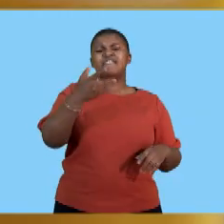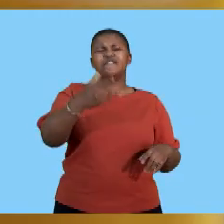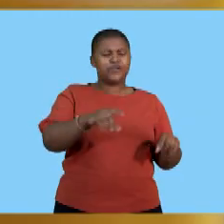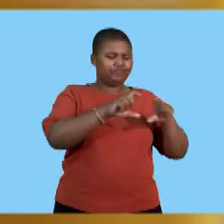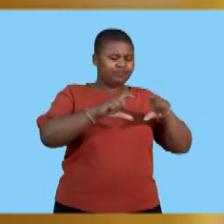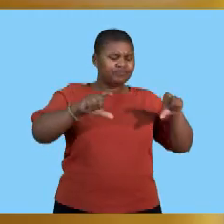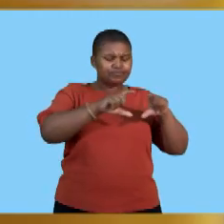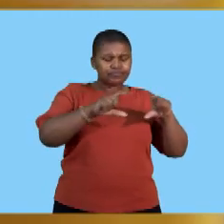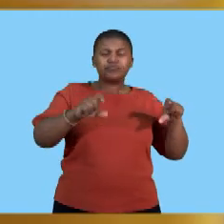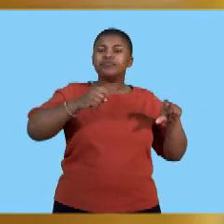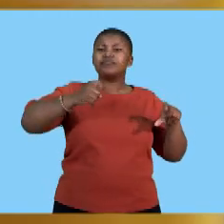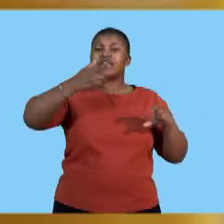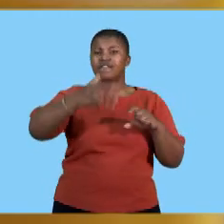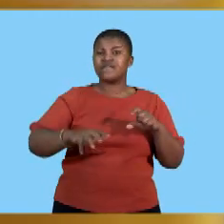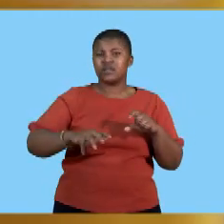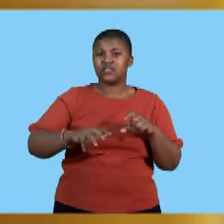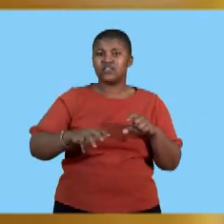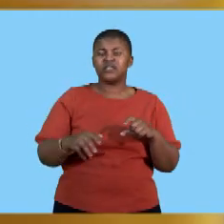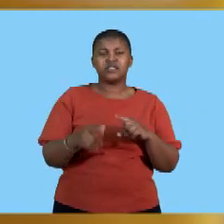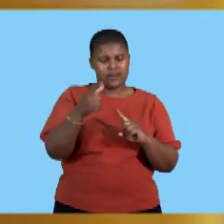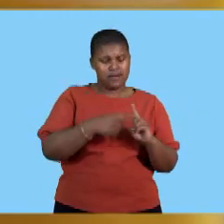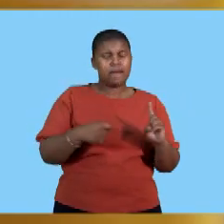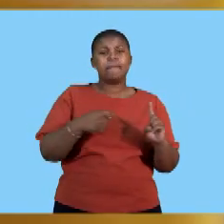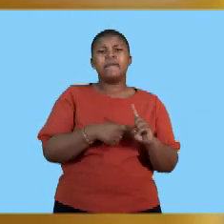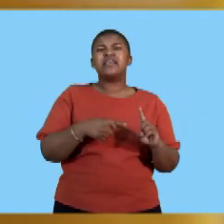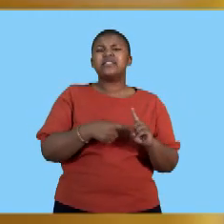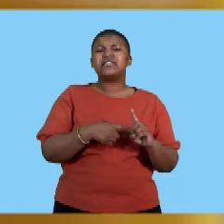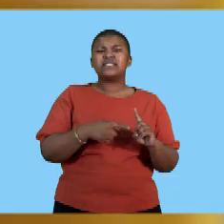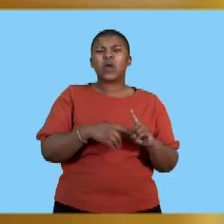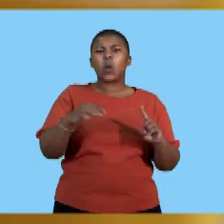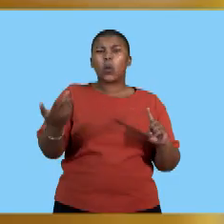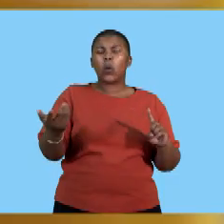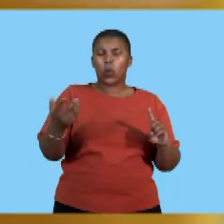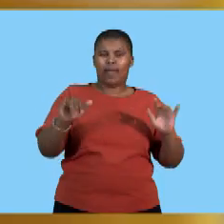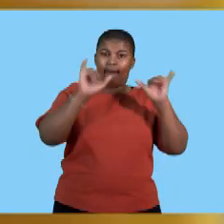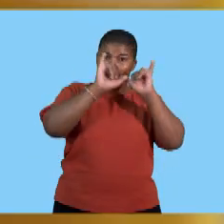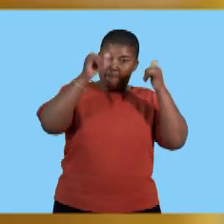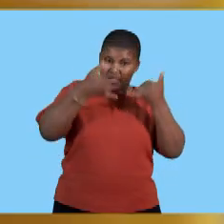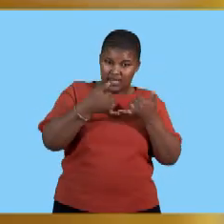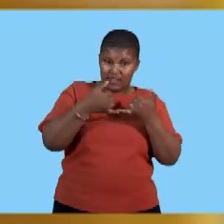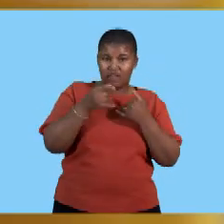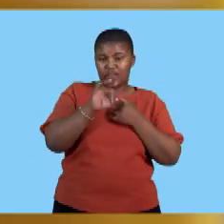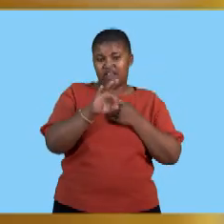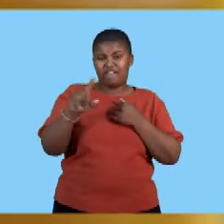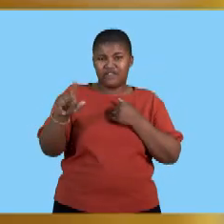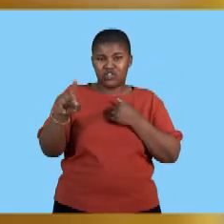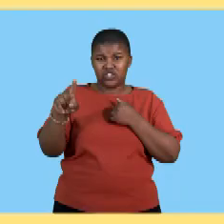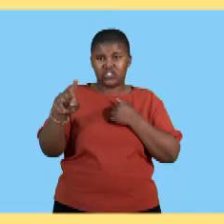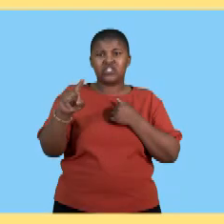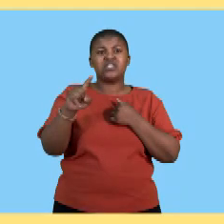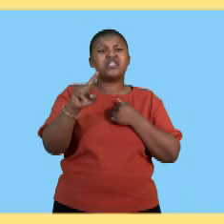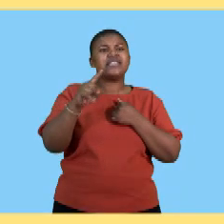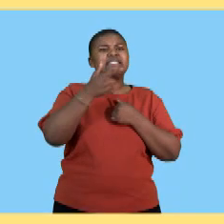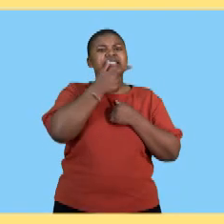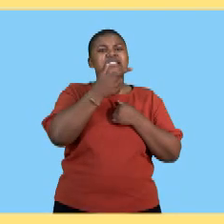extract, pre-adjustment trial balance of Bruley suppliers on the 31st of December. And then we have our balance sheet